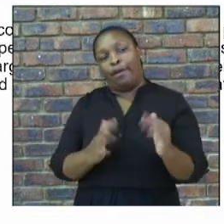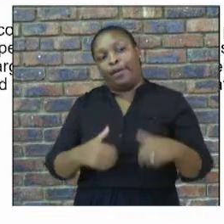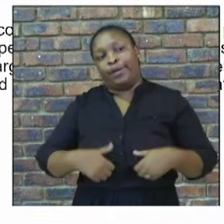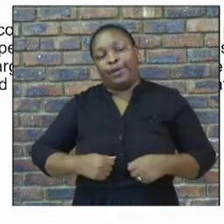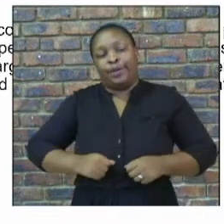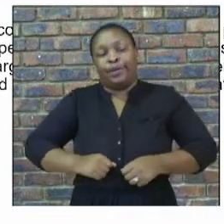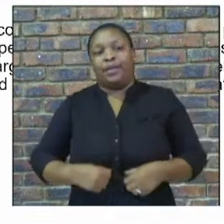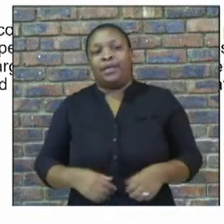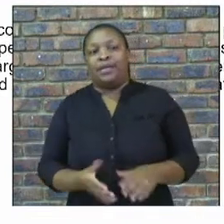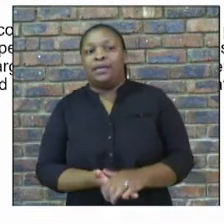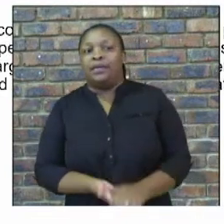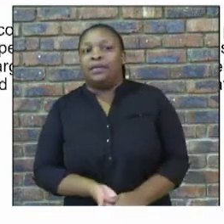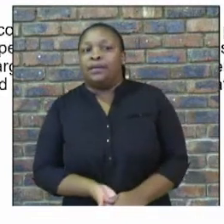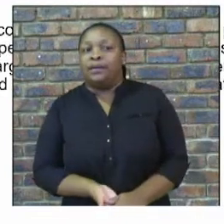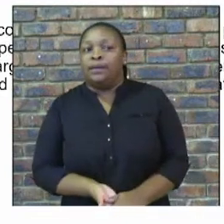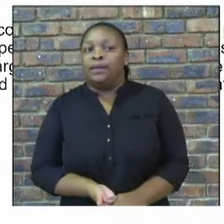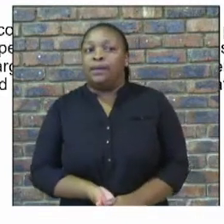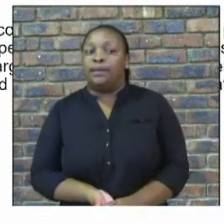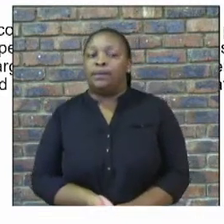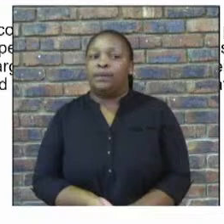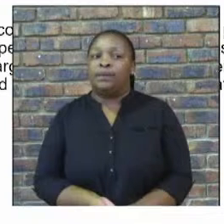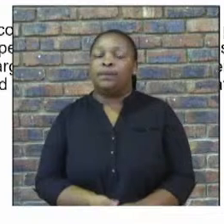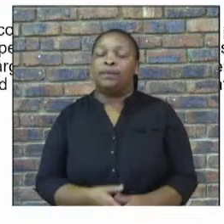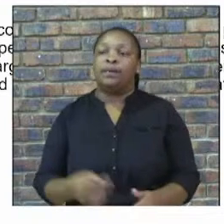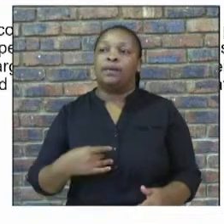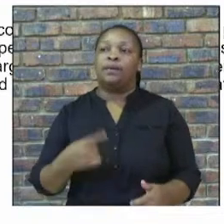So I think also what we are saying is that